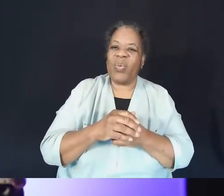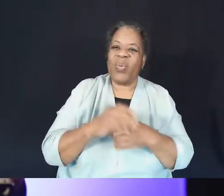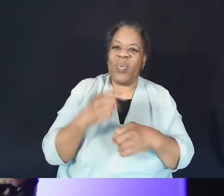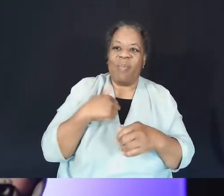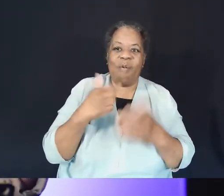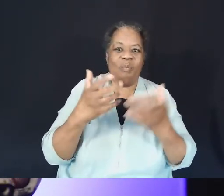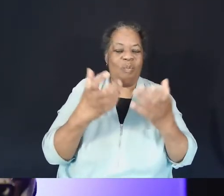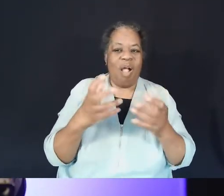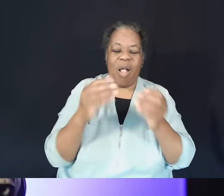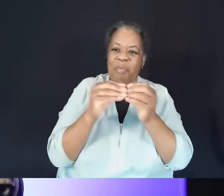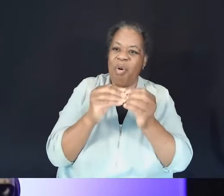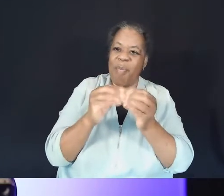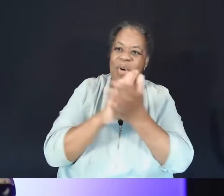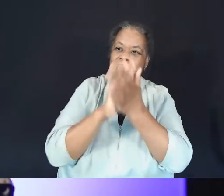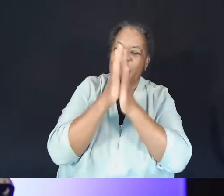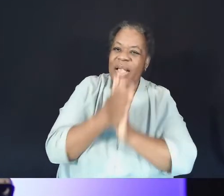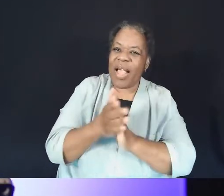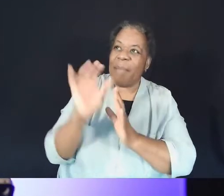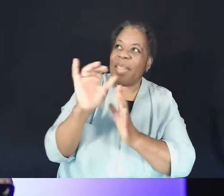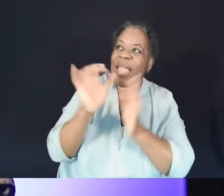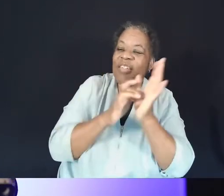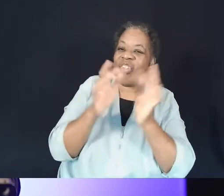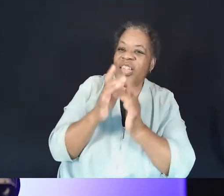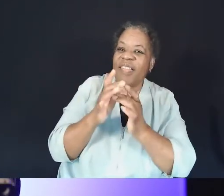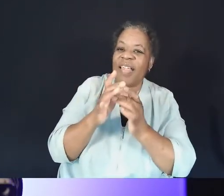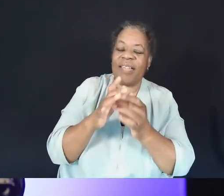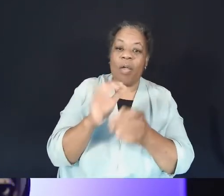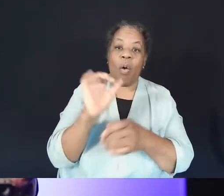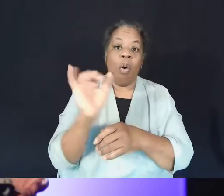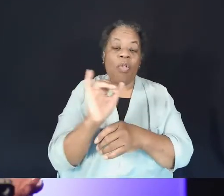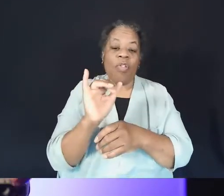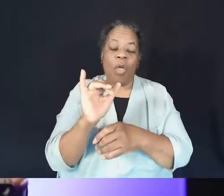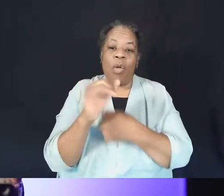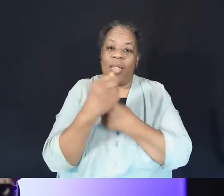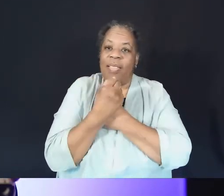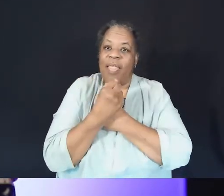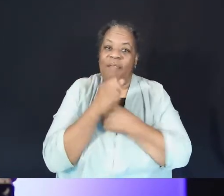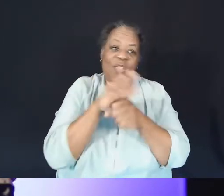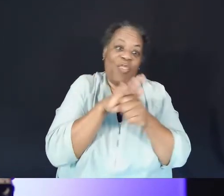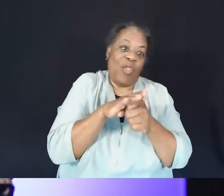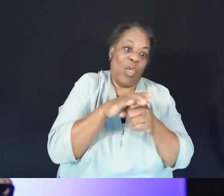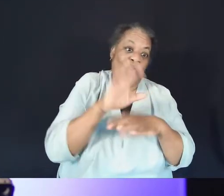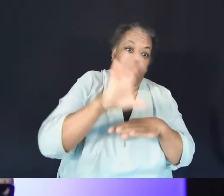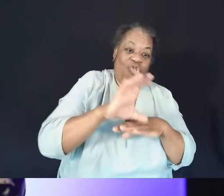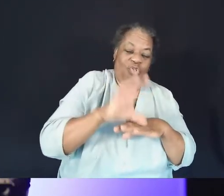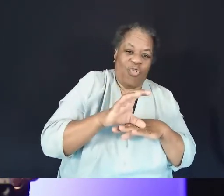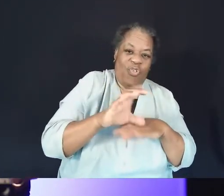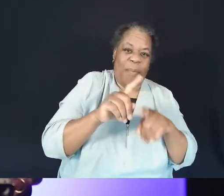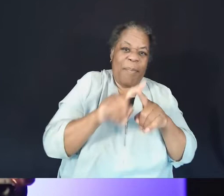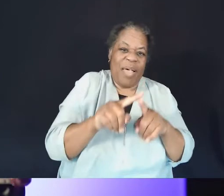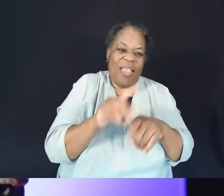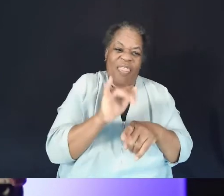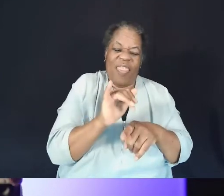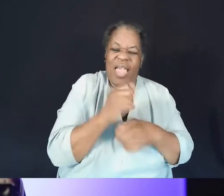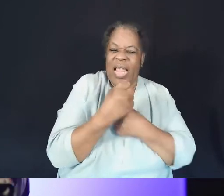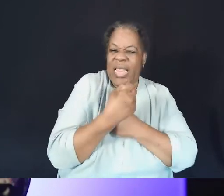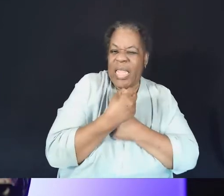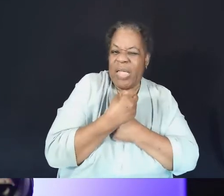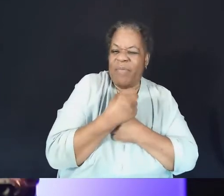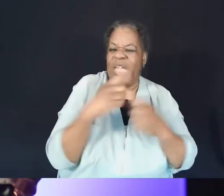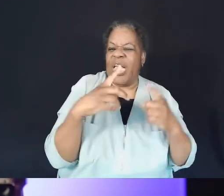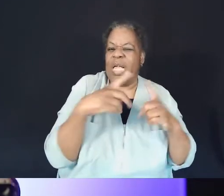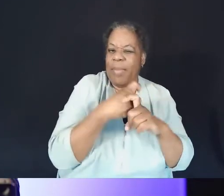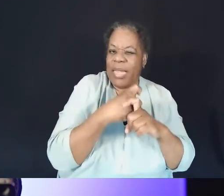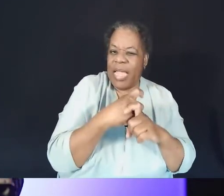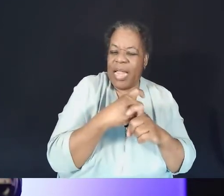Jesus. And I love the local church. But that is a more complicated love because it's filled with people, and people